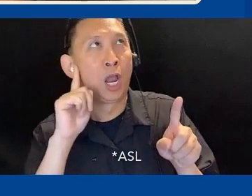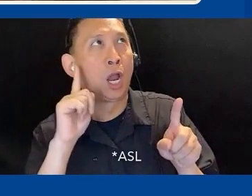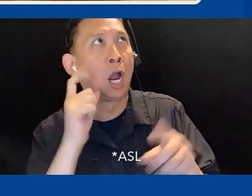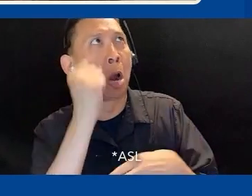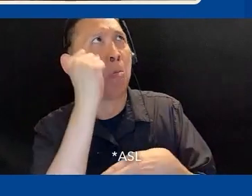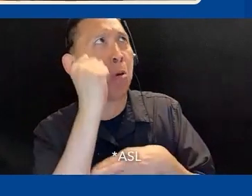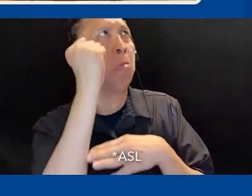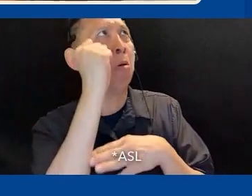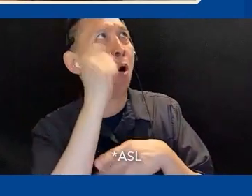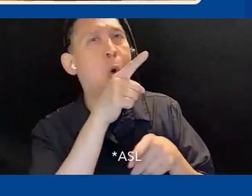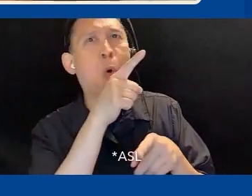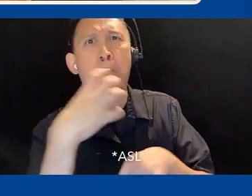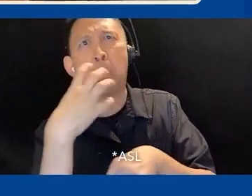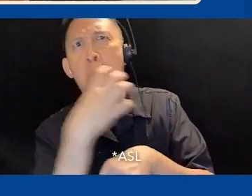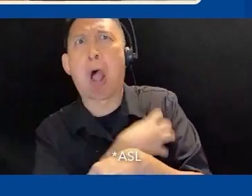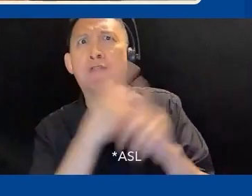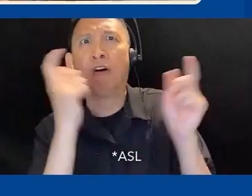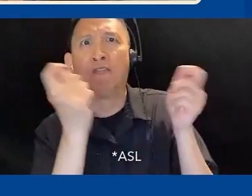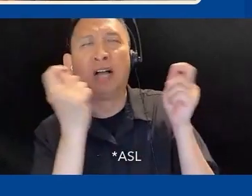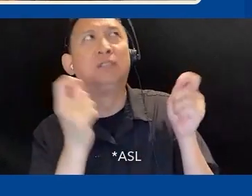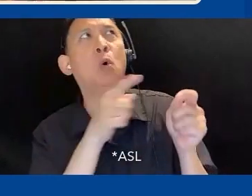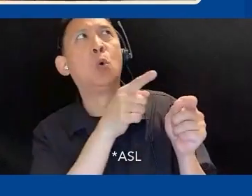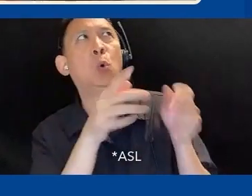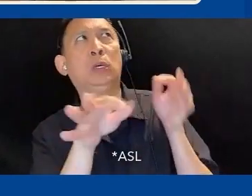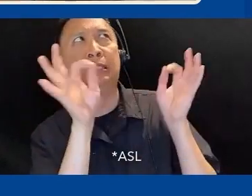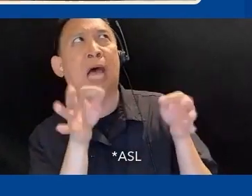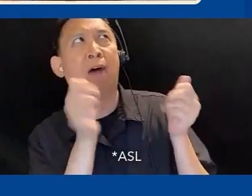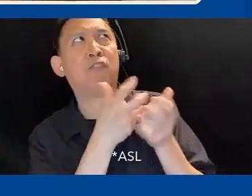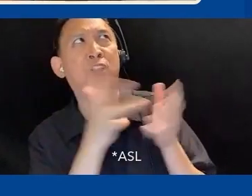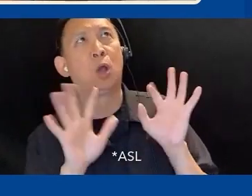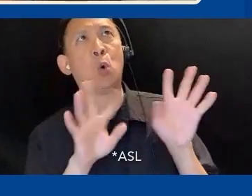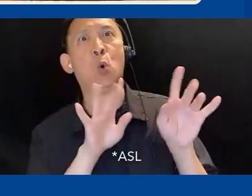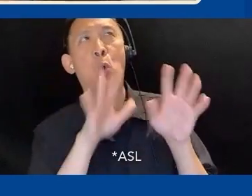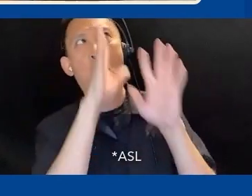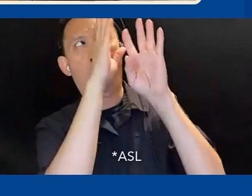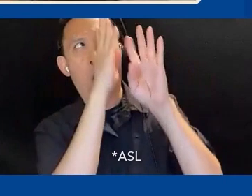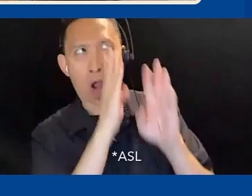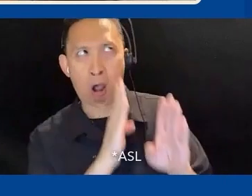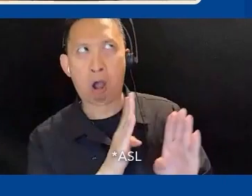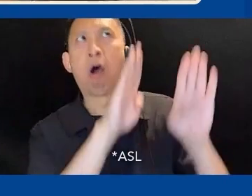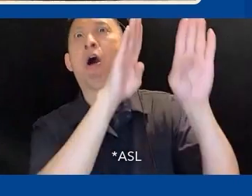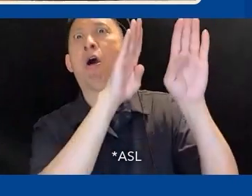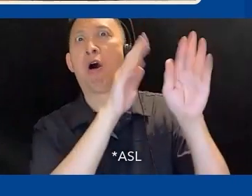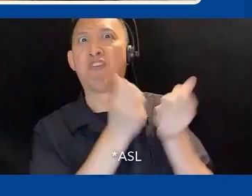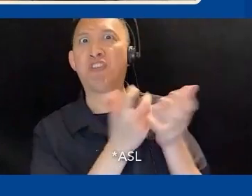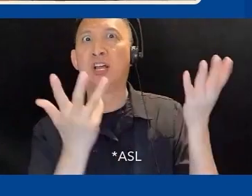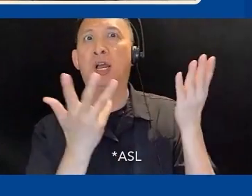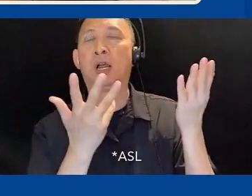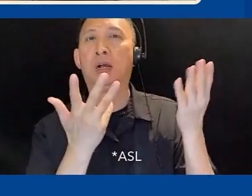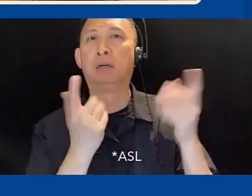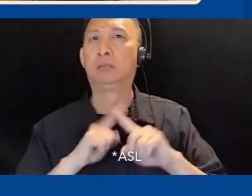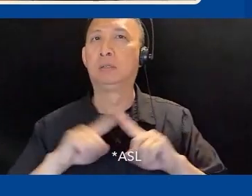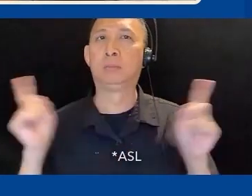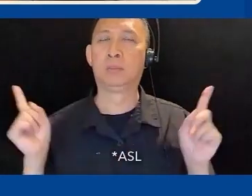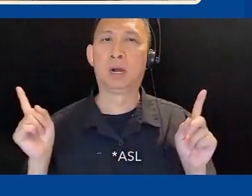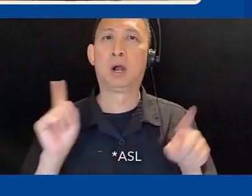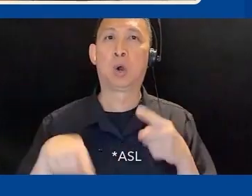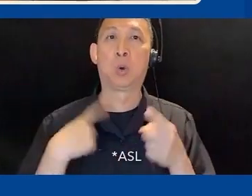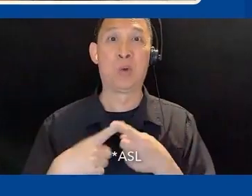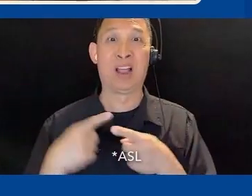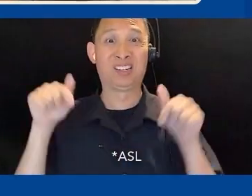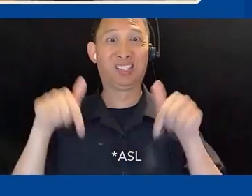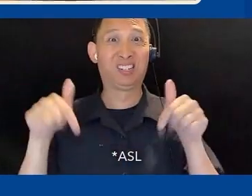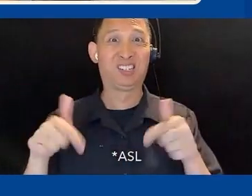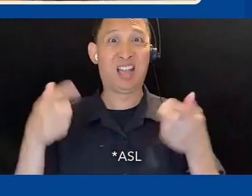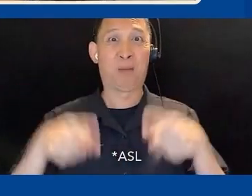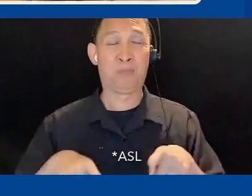powerful of a festival it is. And so I think it also, that image kind of came crashing down. And that